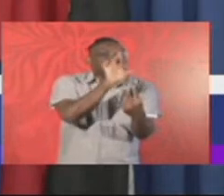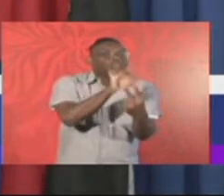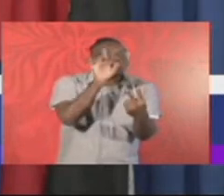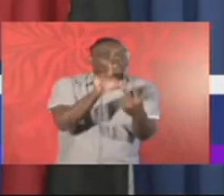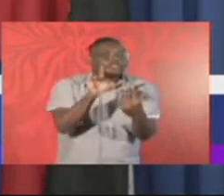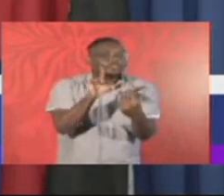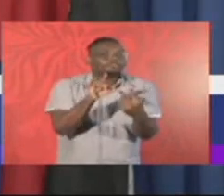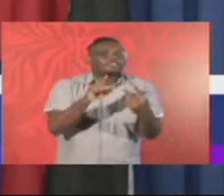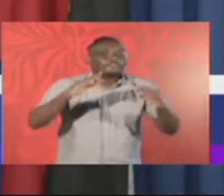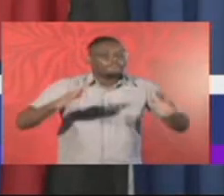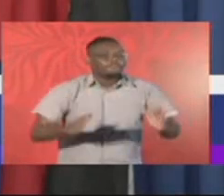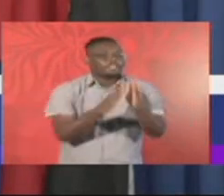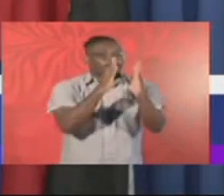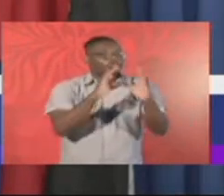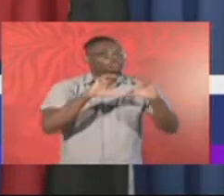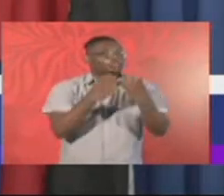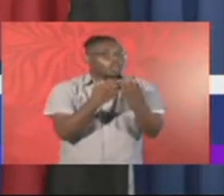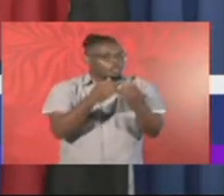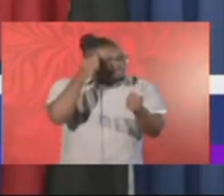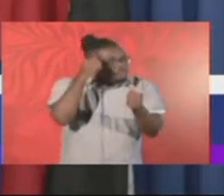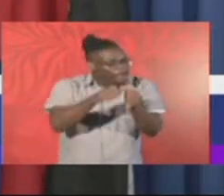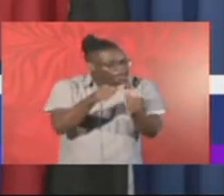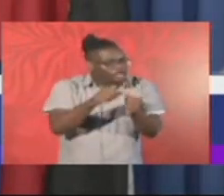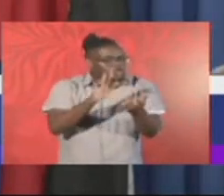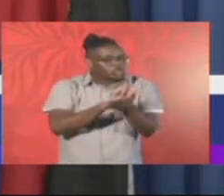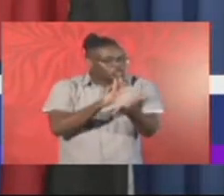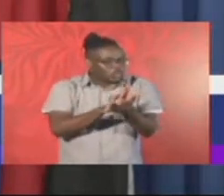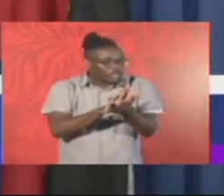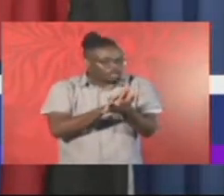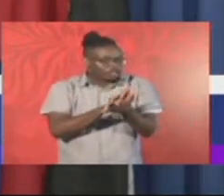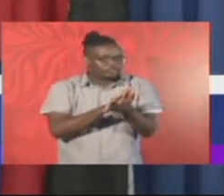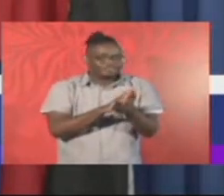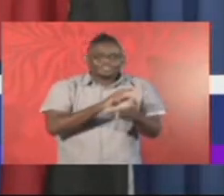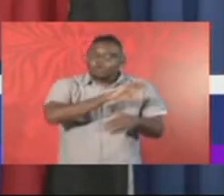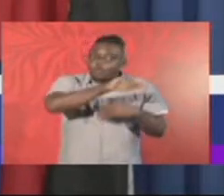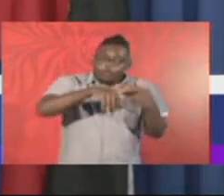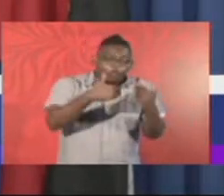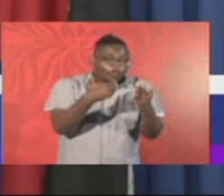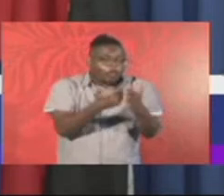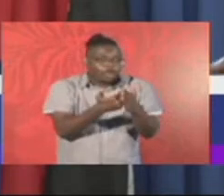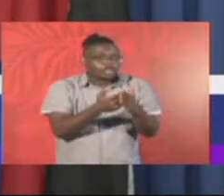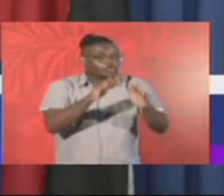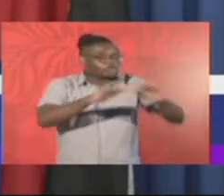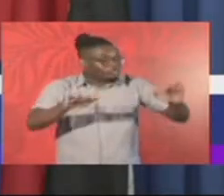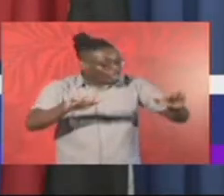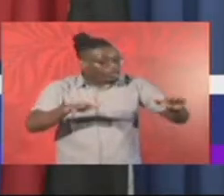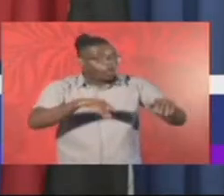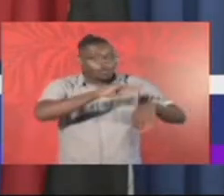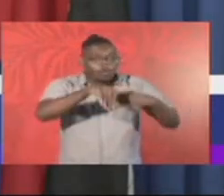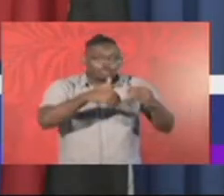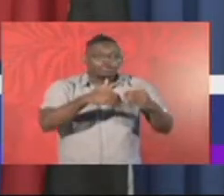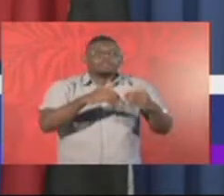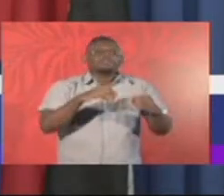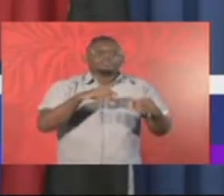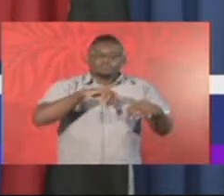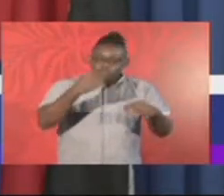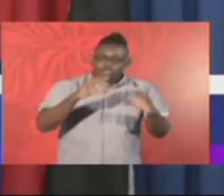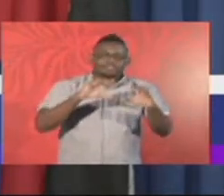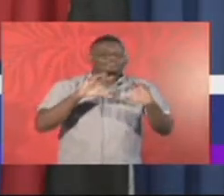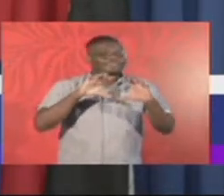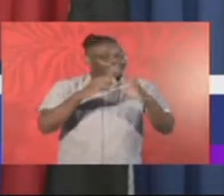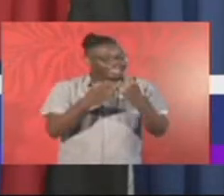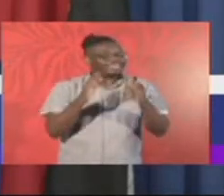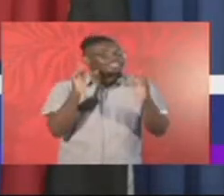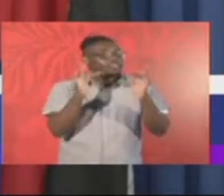school is starting on the 6th of September. All children are back at school, virtual.